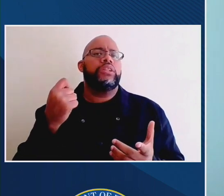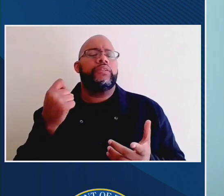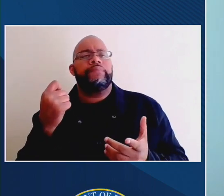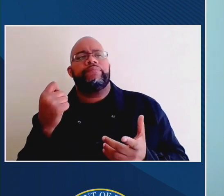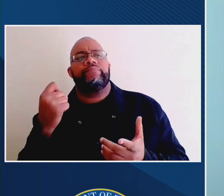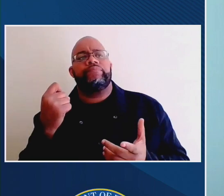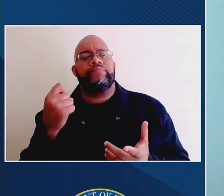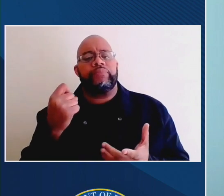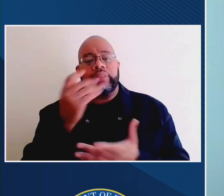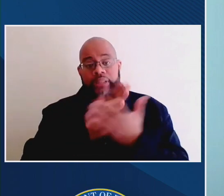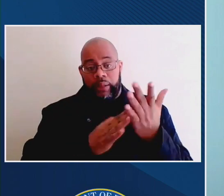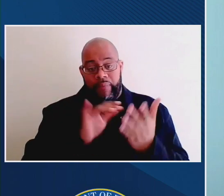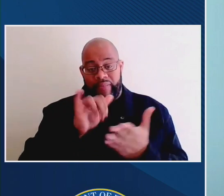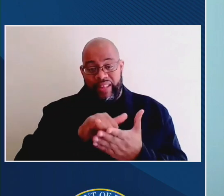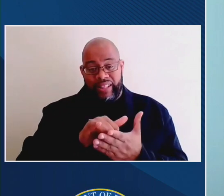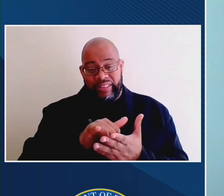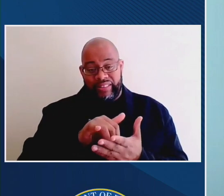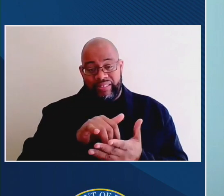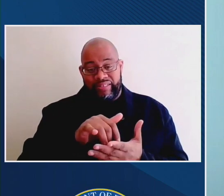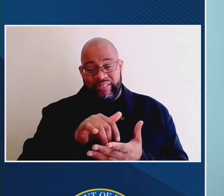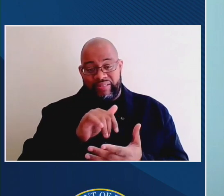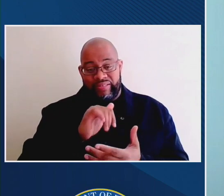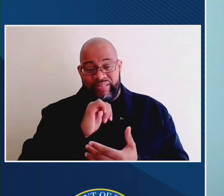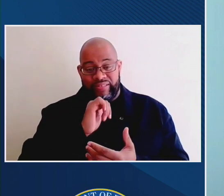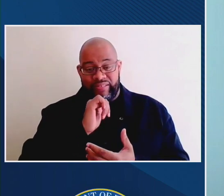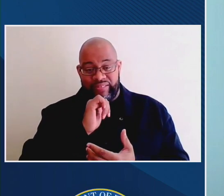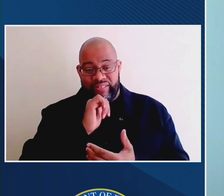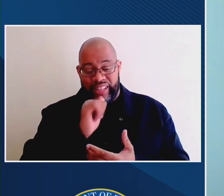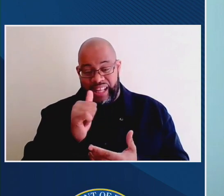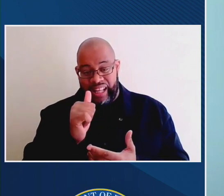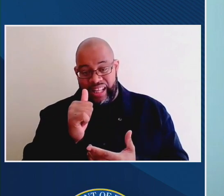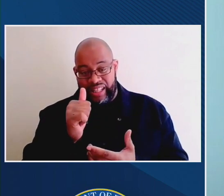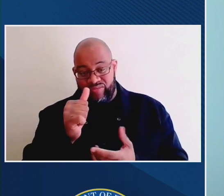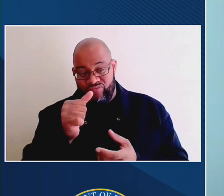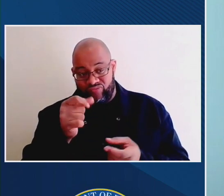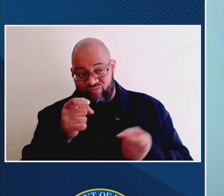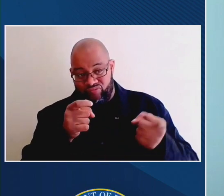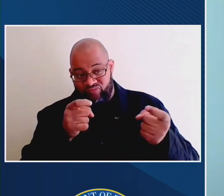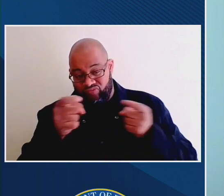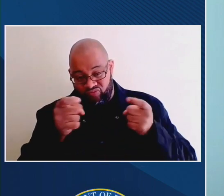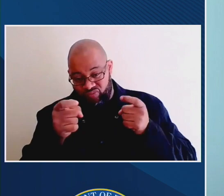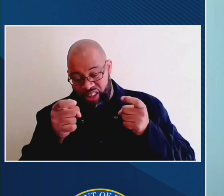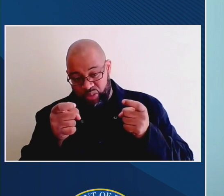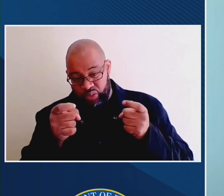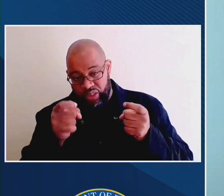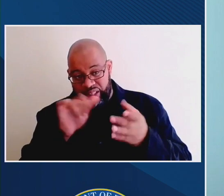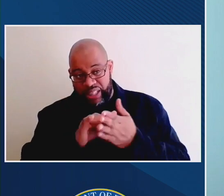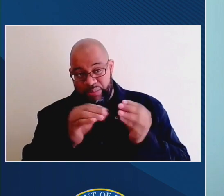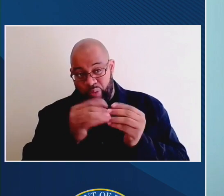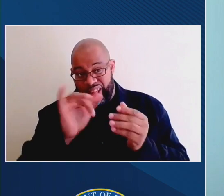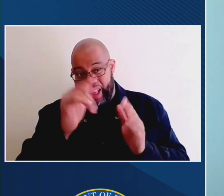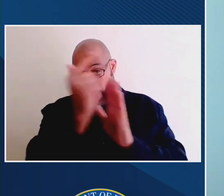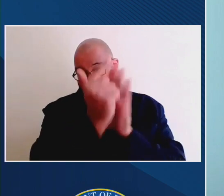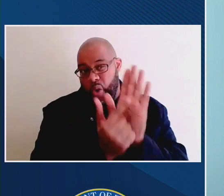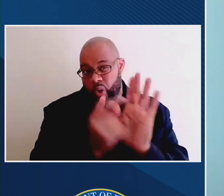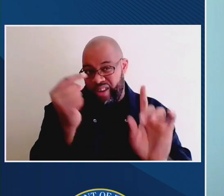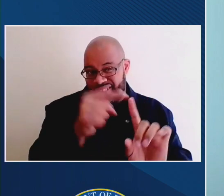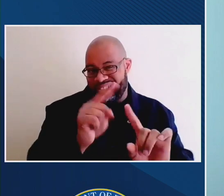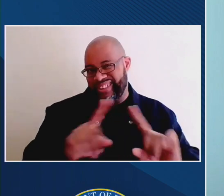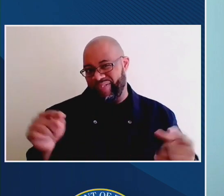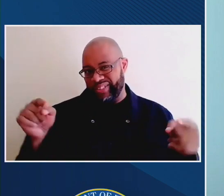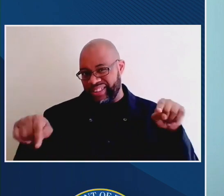and some of that isn't regulatory, that's more law, and I know that's not